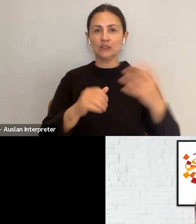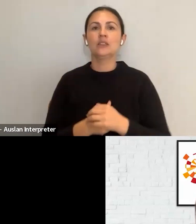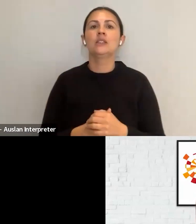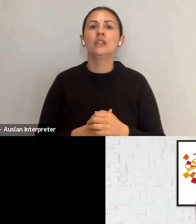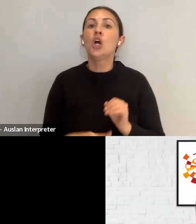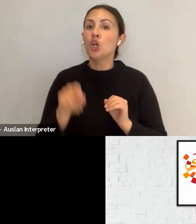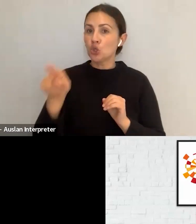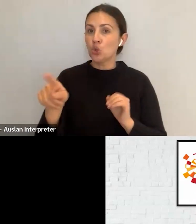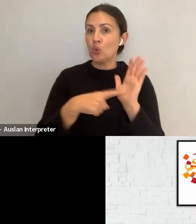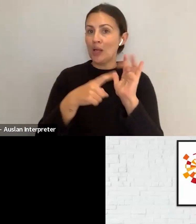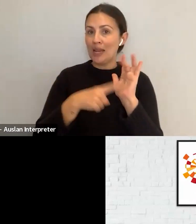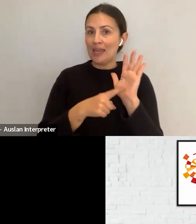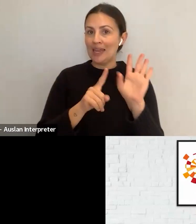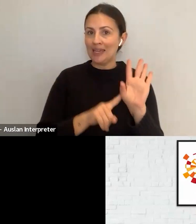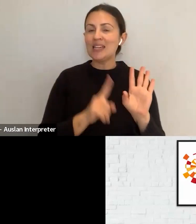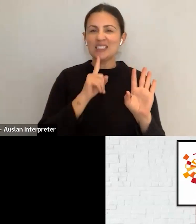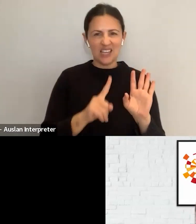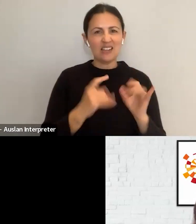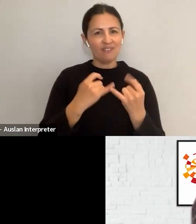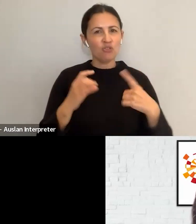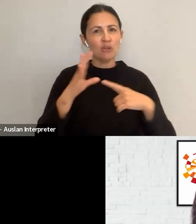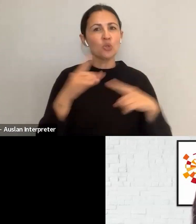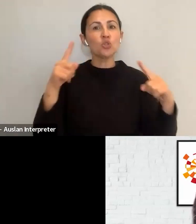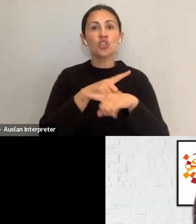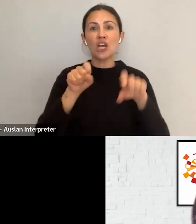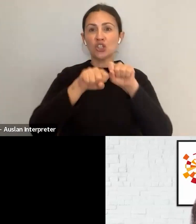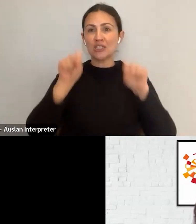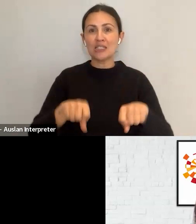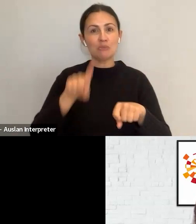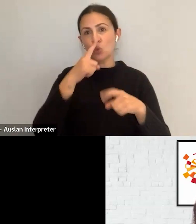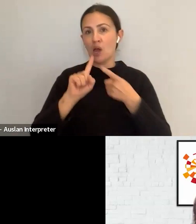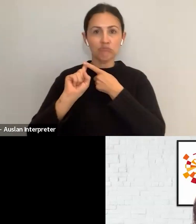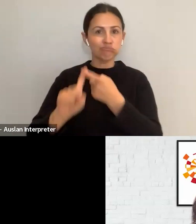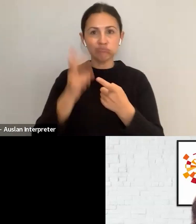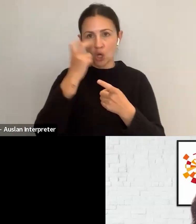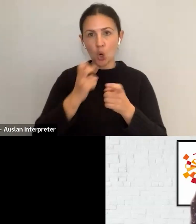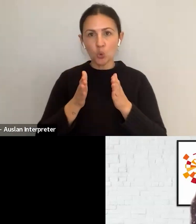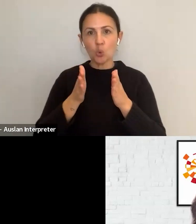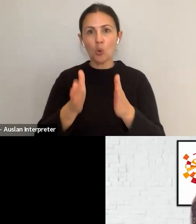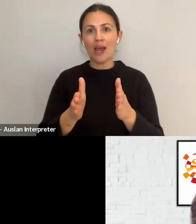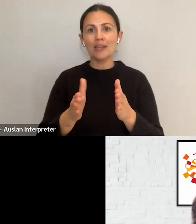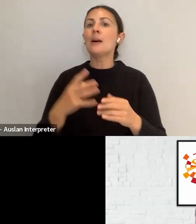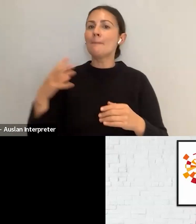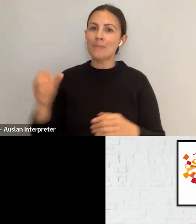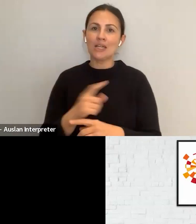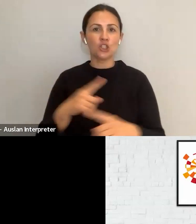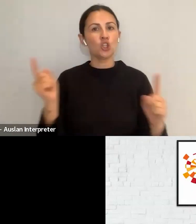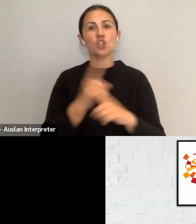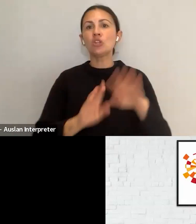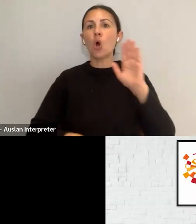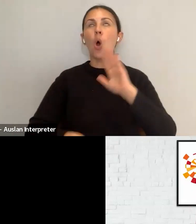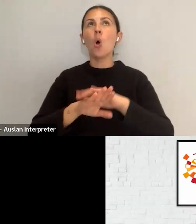of changing systems and that it can't just be bringing in individuals. It's got to be about systems